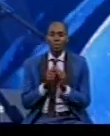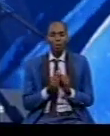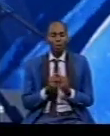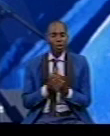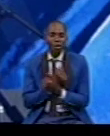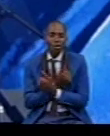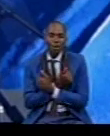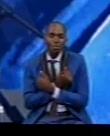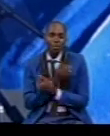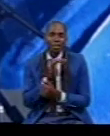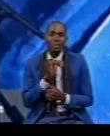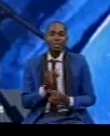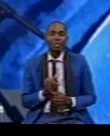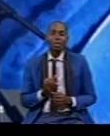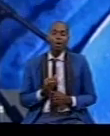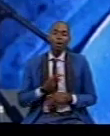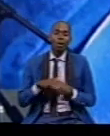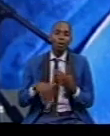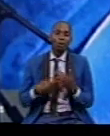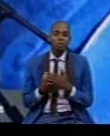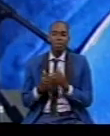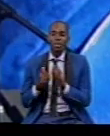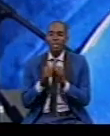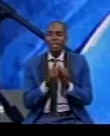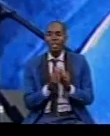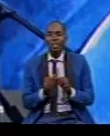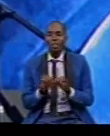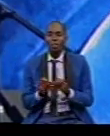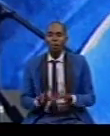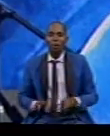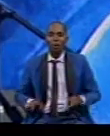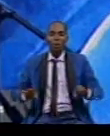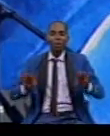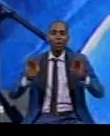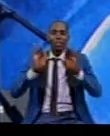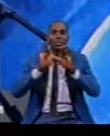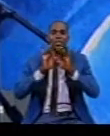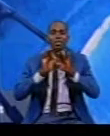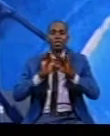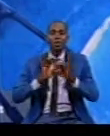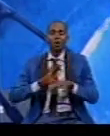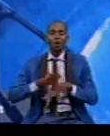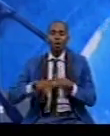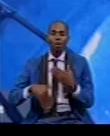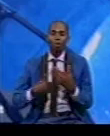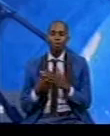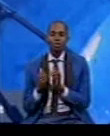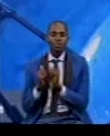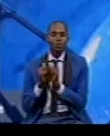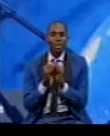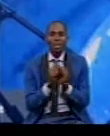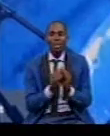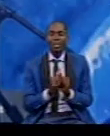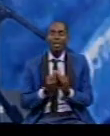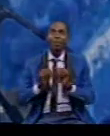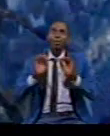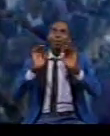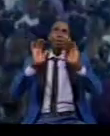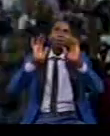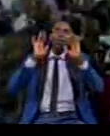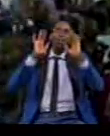be established in your hearts today, because Christ will reign. Reign in your